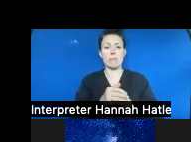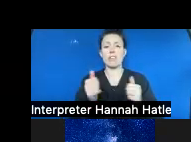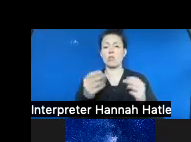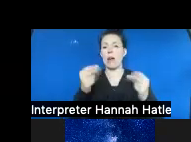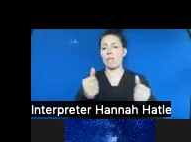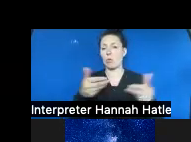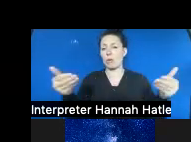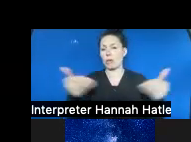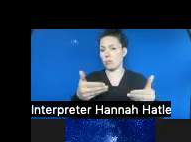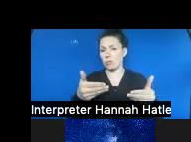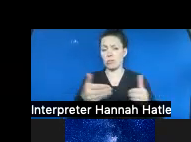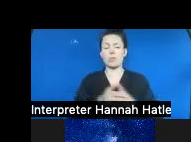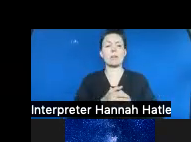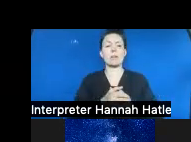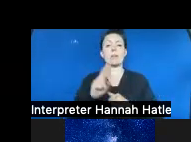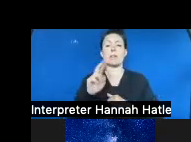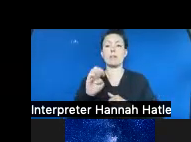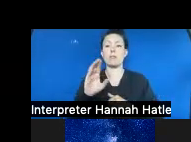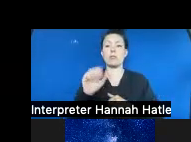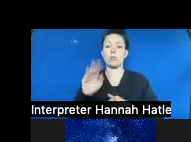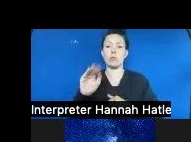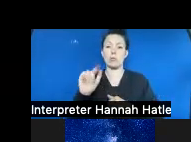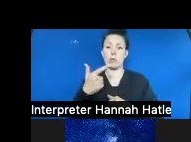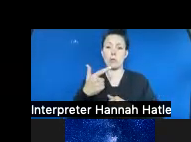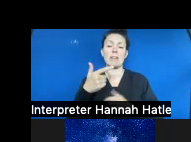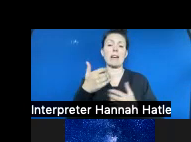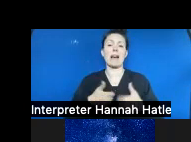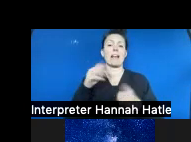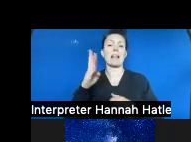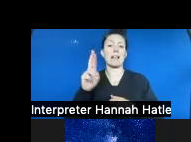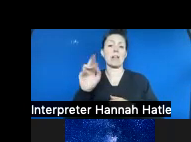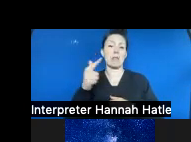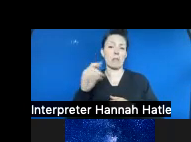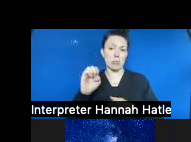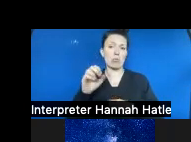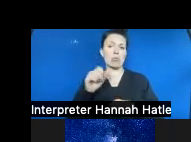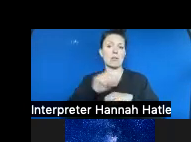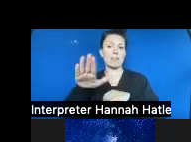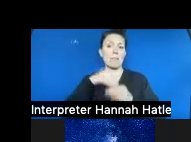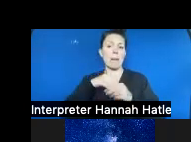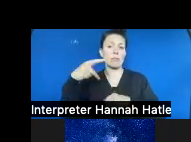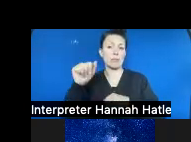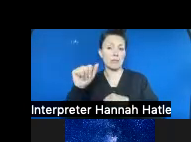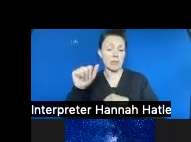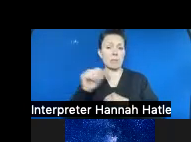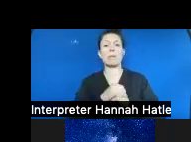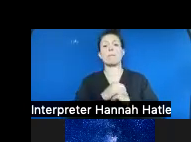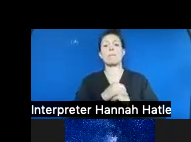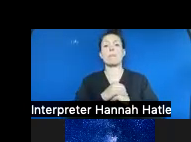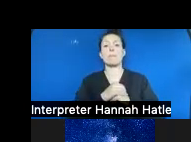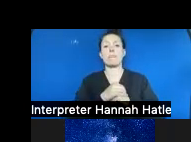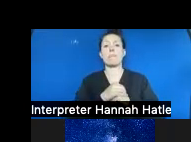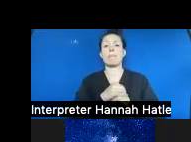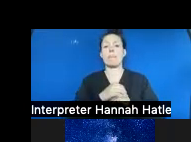introduction. Rebecca Baylock. I live in the Blue Ridge Mountains, the Appalachians in Pennsylvania. I do sit 10